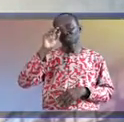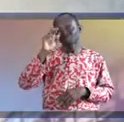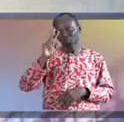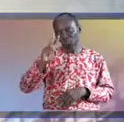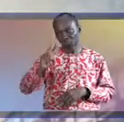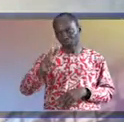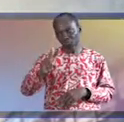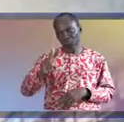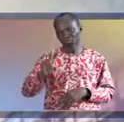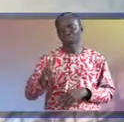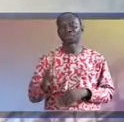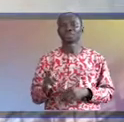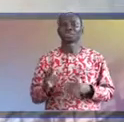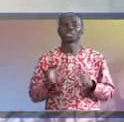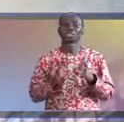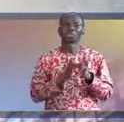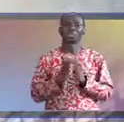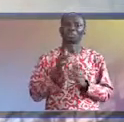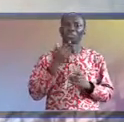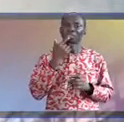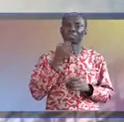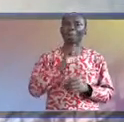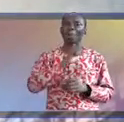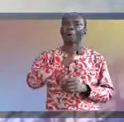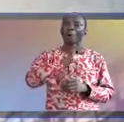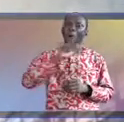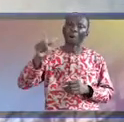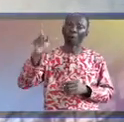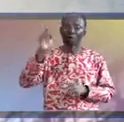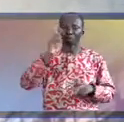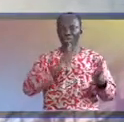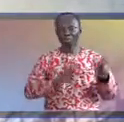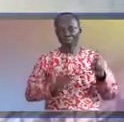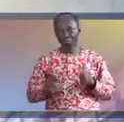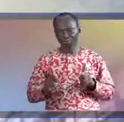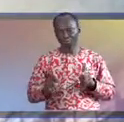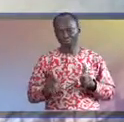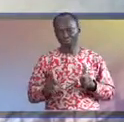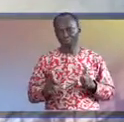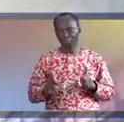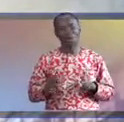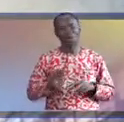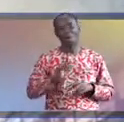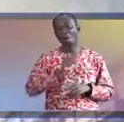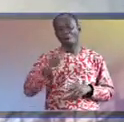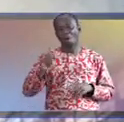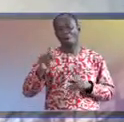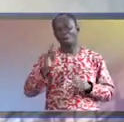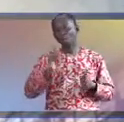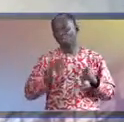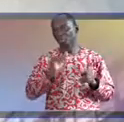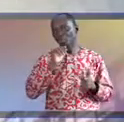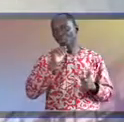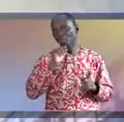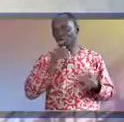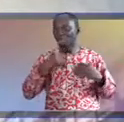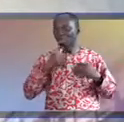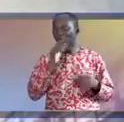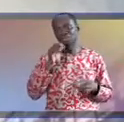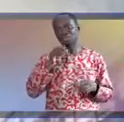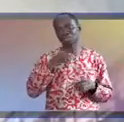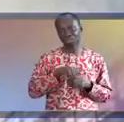Gentiles. When he says all flesh, we know animals also have flesh, but he is not talking about